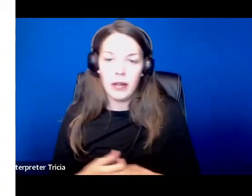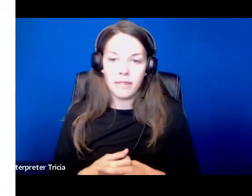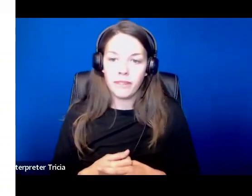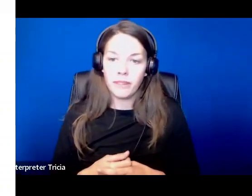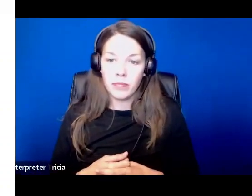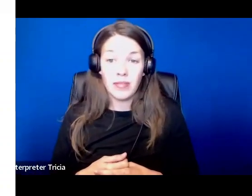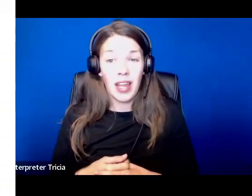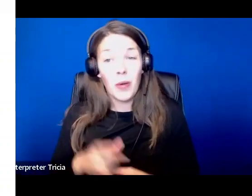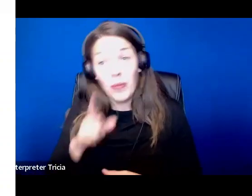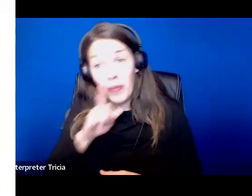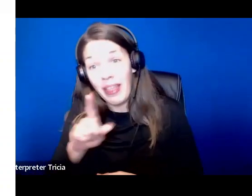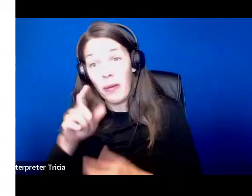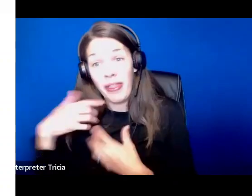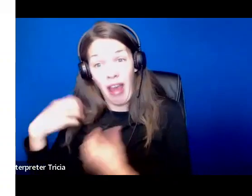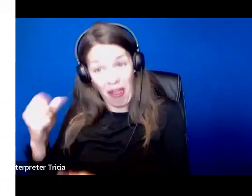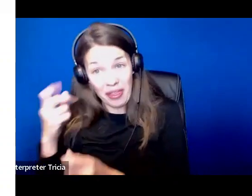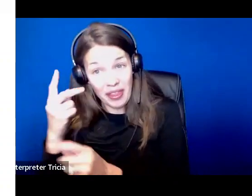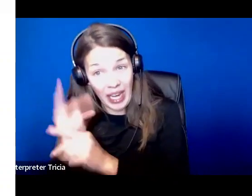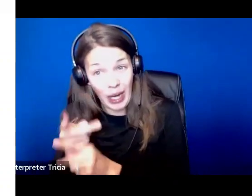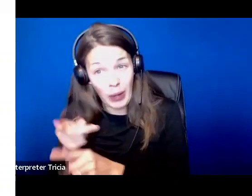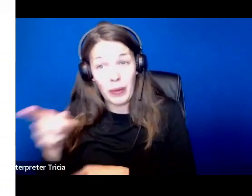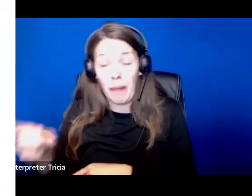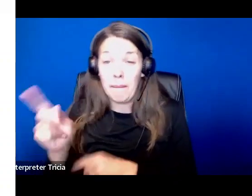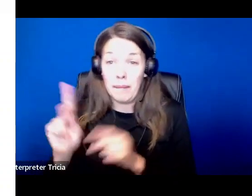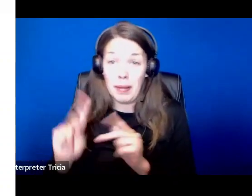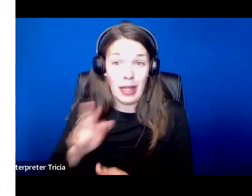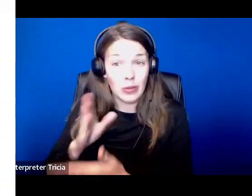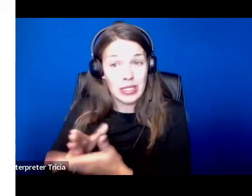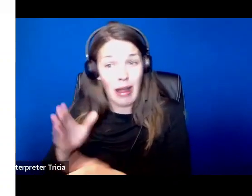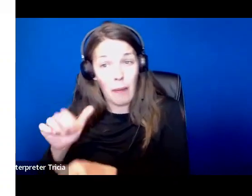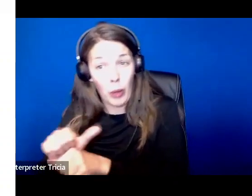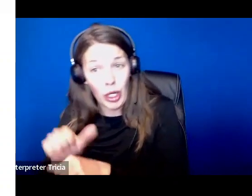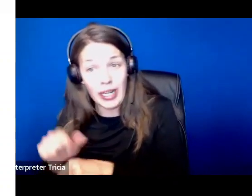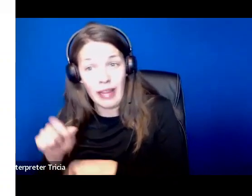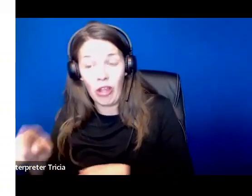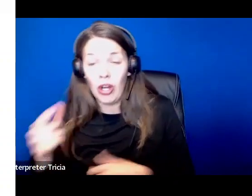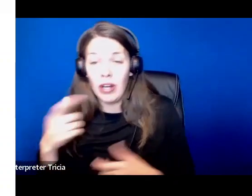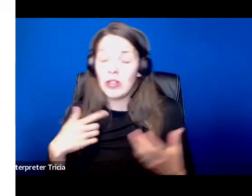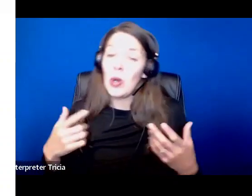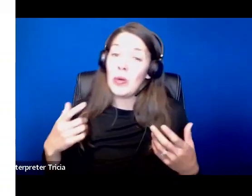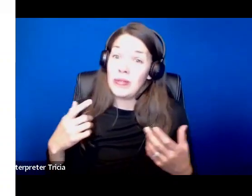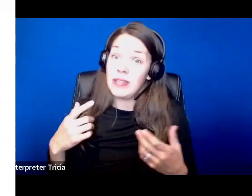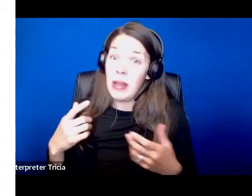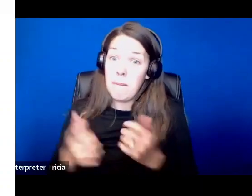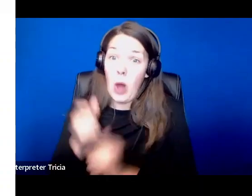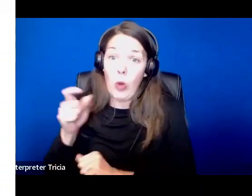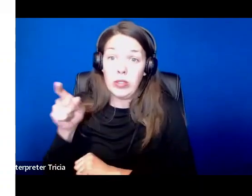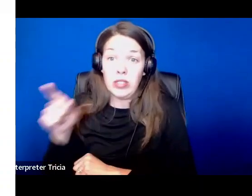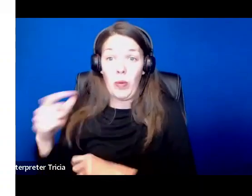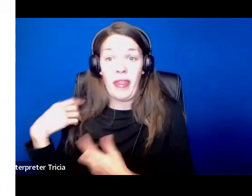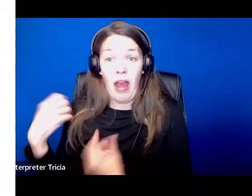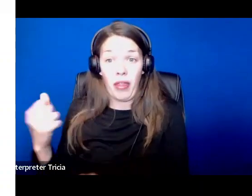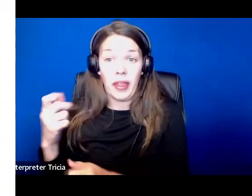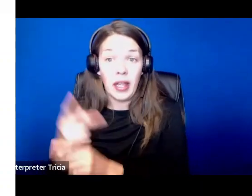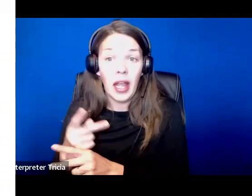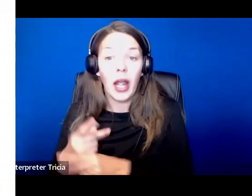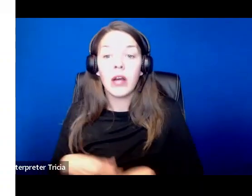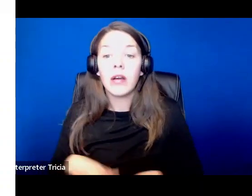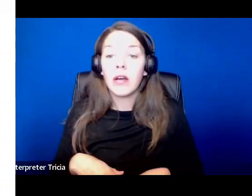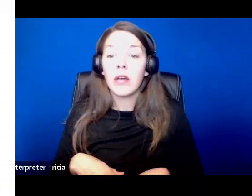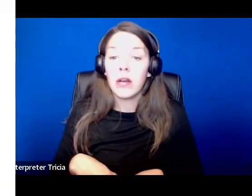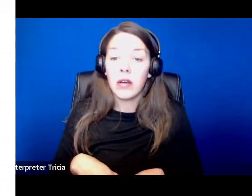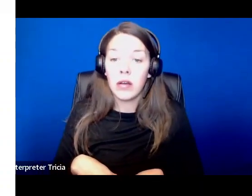in healthcare than they were in other industries. So the other thing that happened is that there was decreased immigration